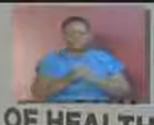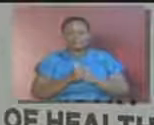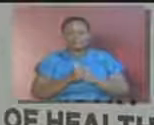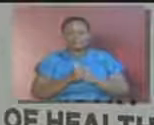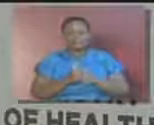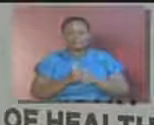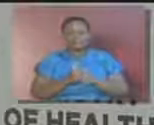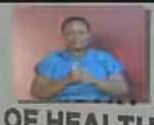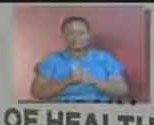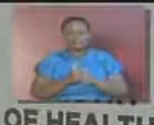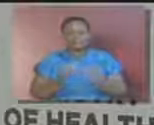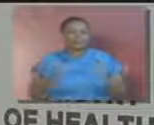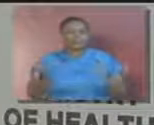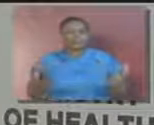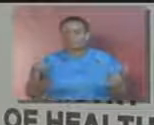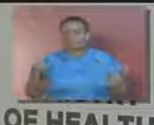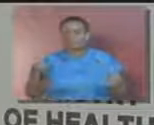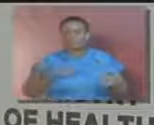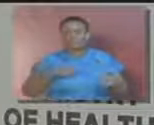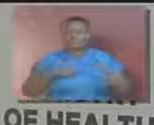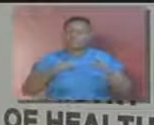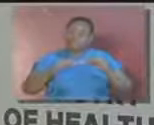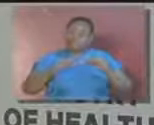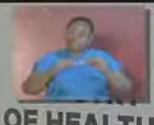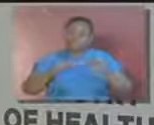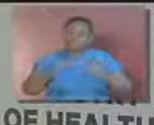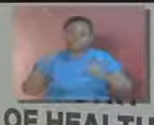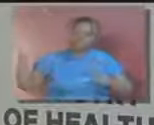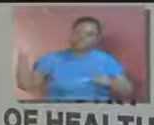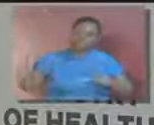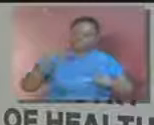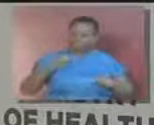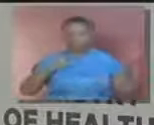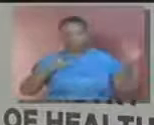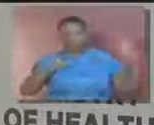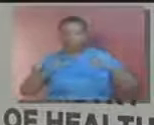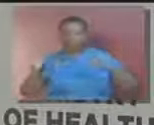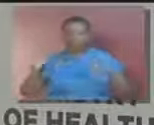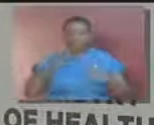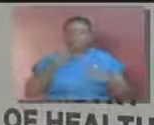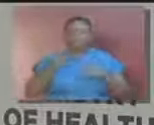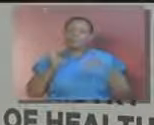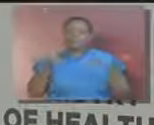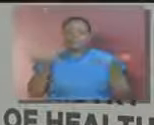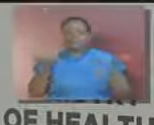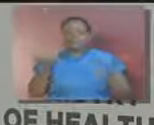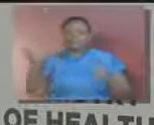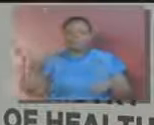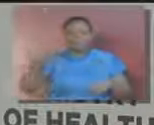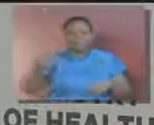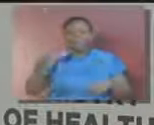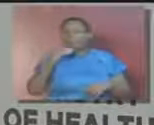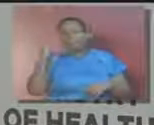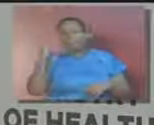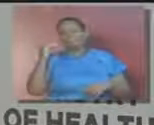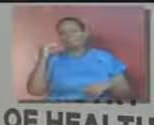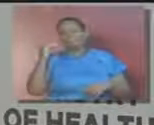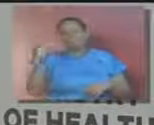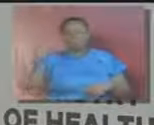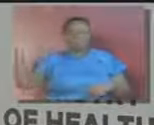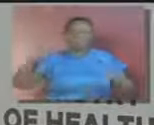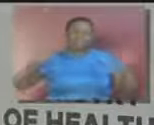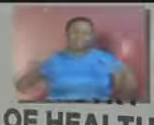continue as planned before. I don't think really there's a significant link between picking up